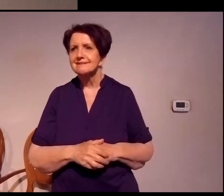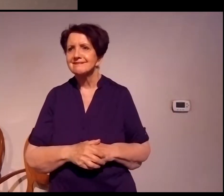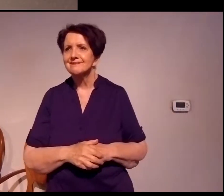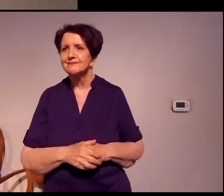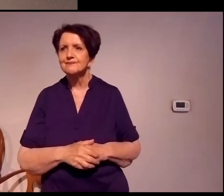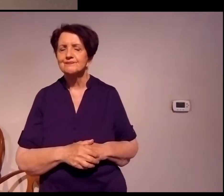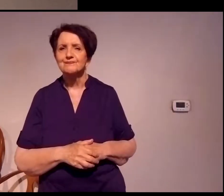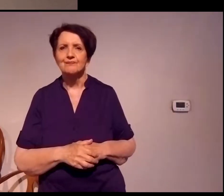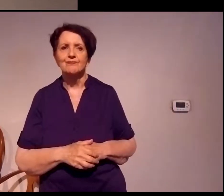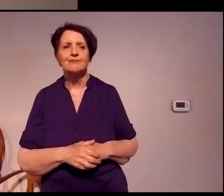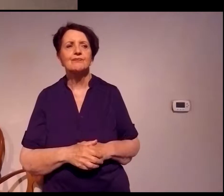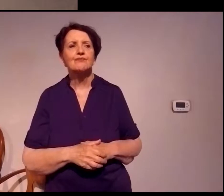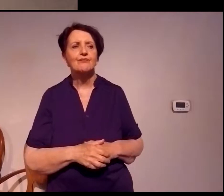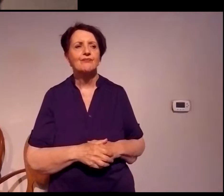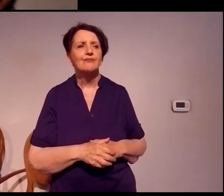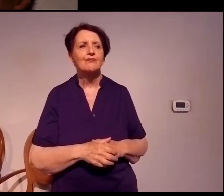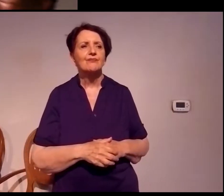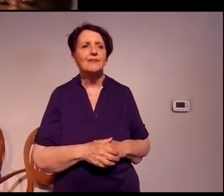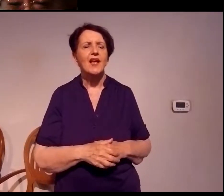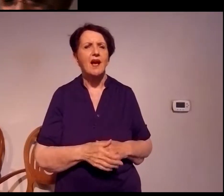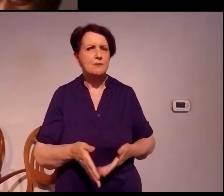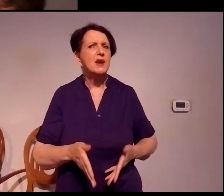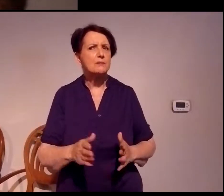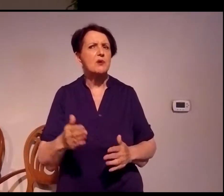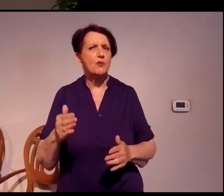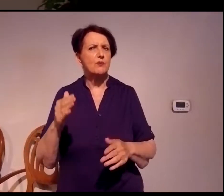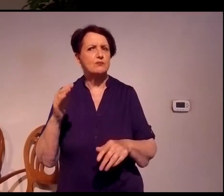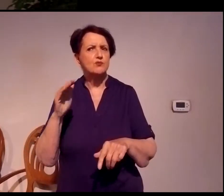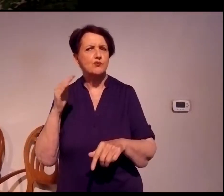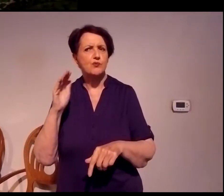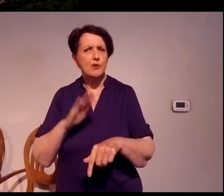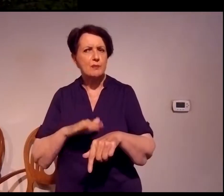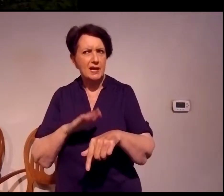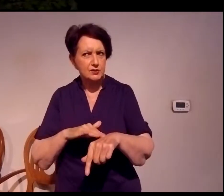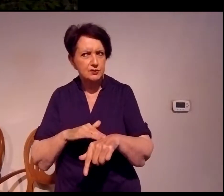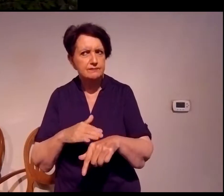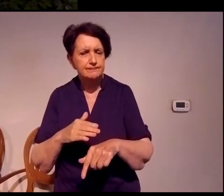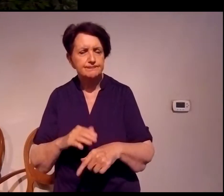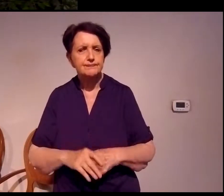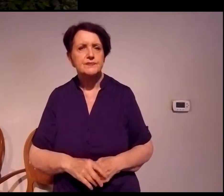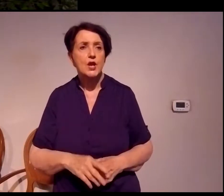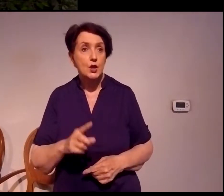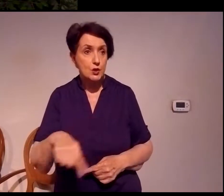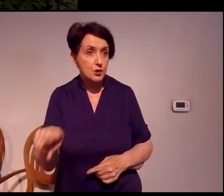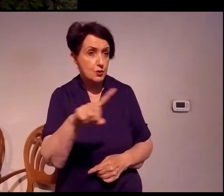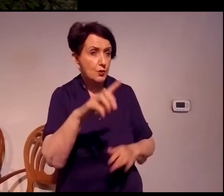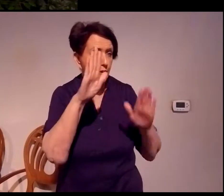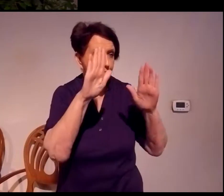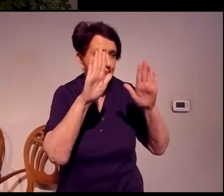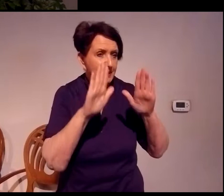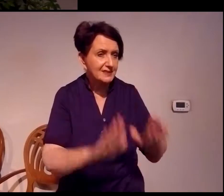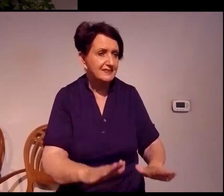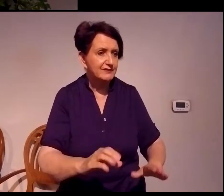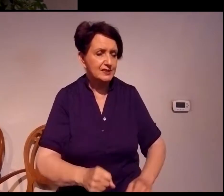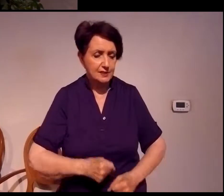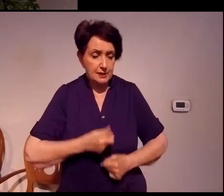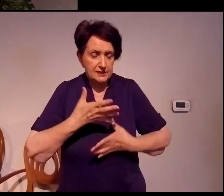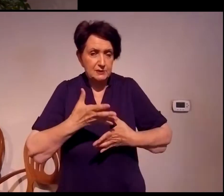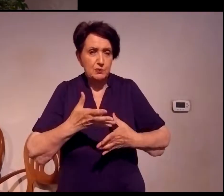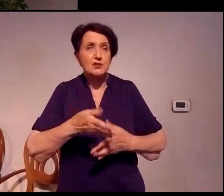So here's the thing. Let me just remind you of something. You are a magnificent expression of the